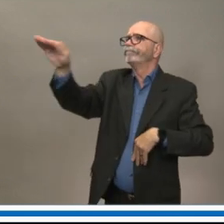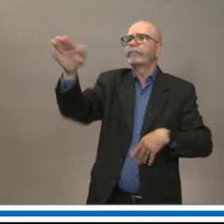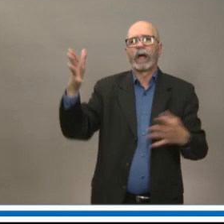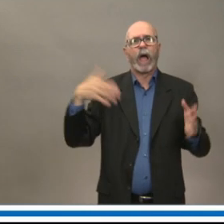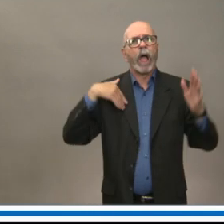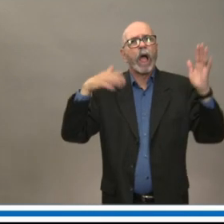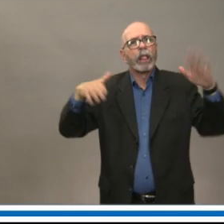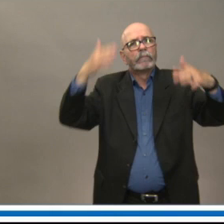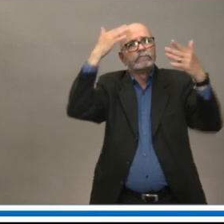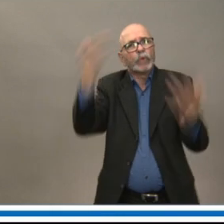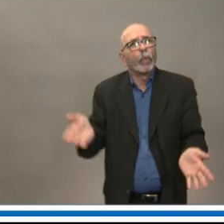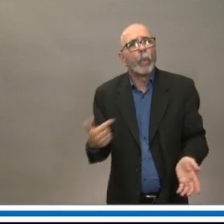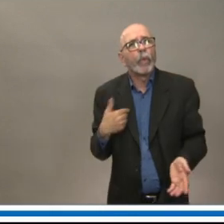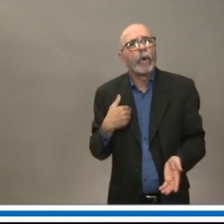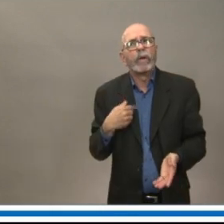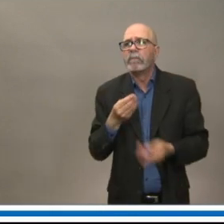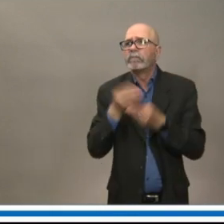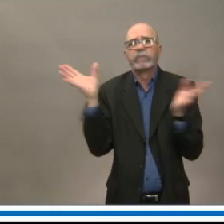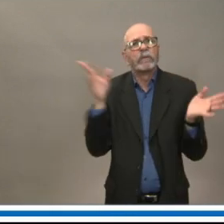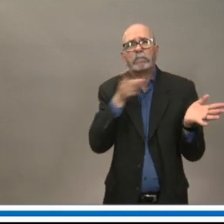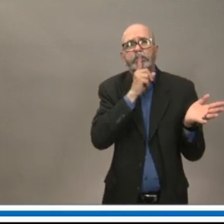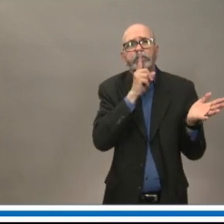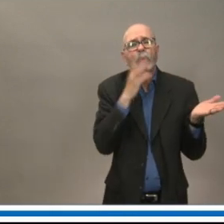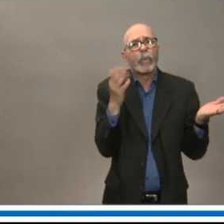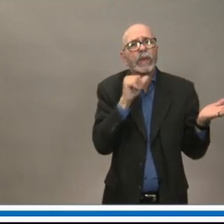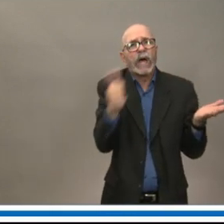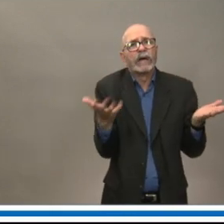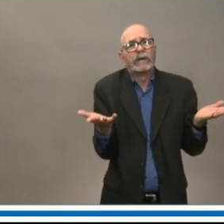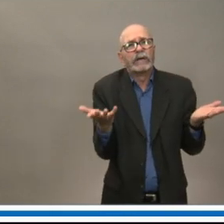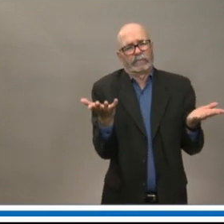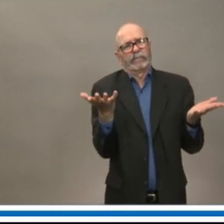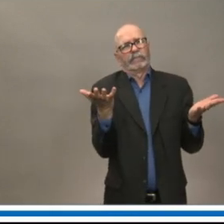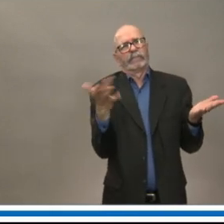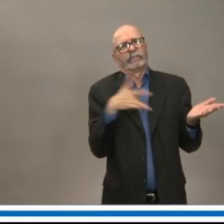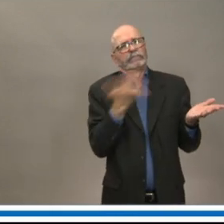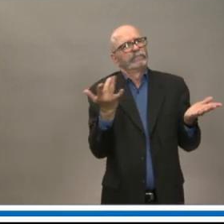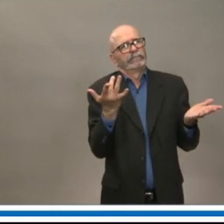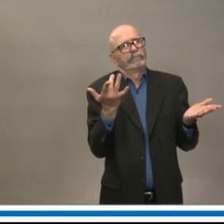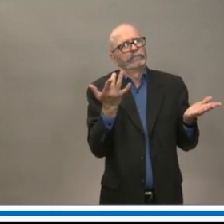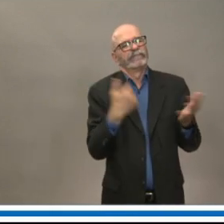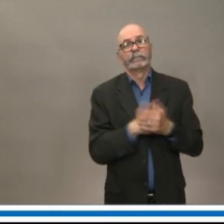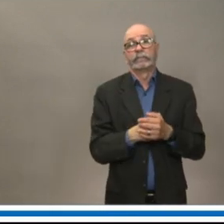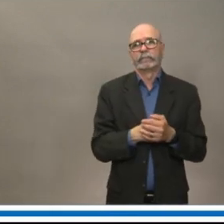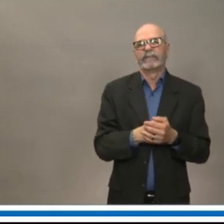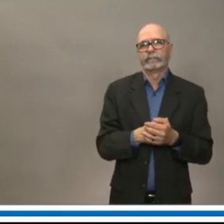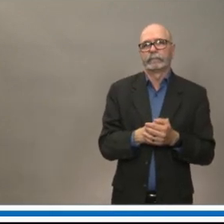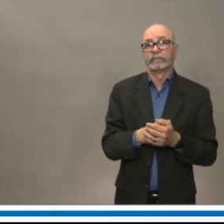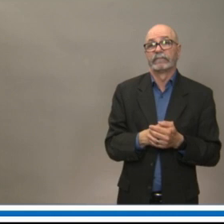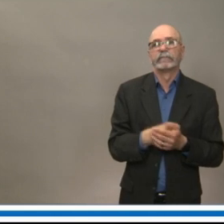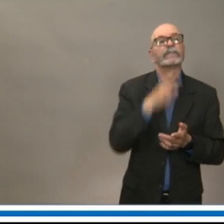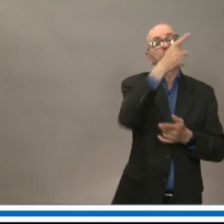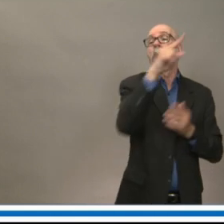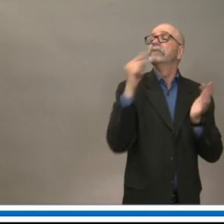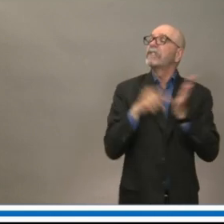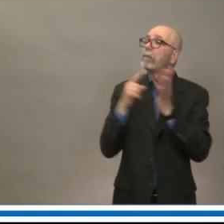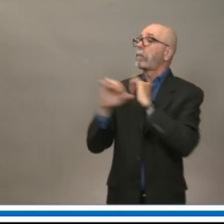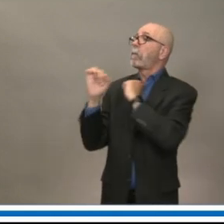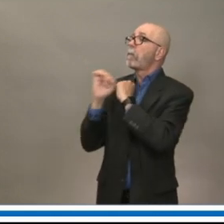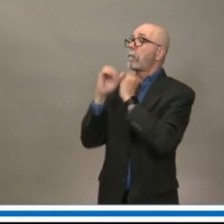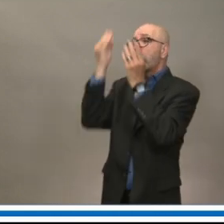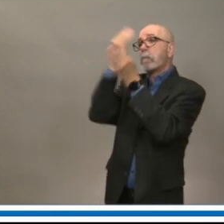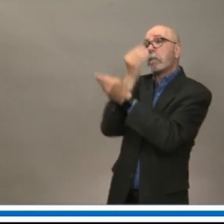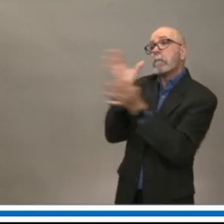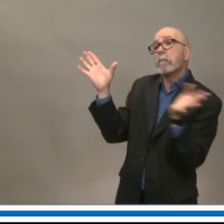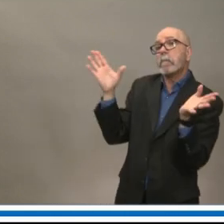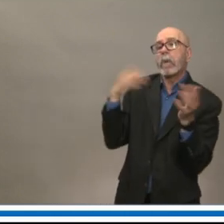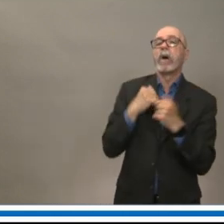our readers what the protocols are when you announce the confirmed cases in